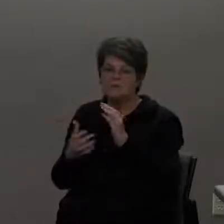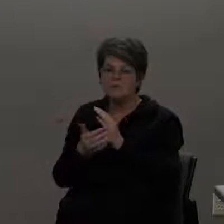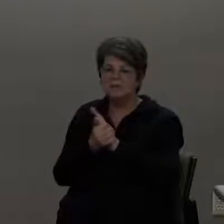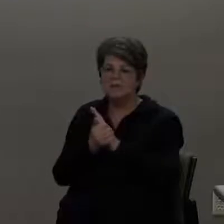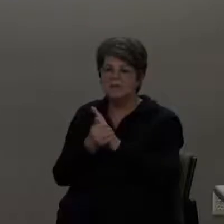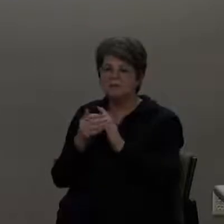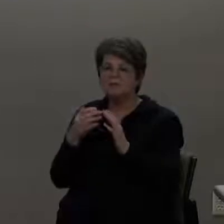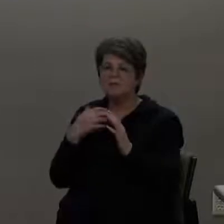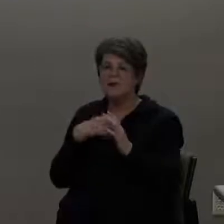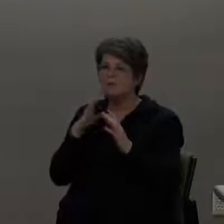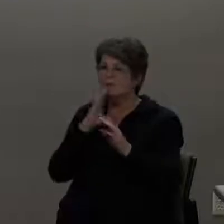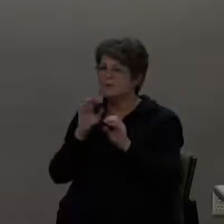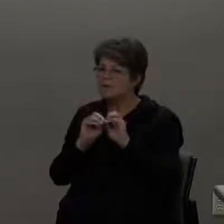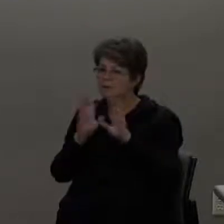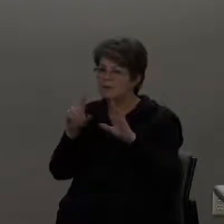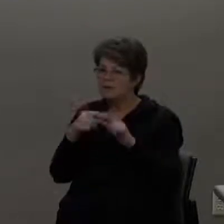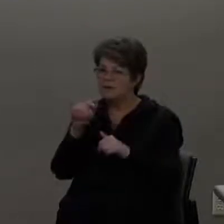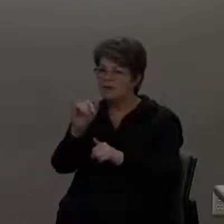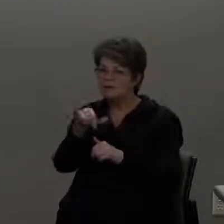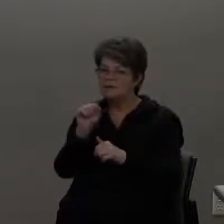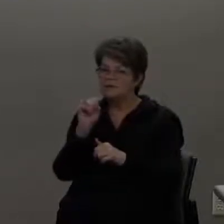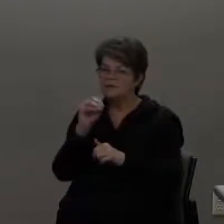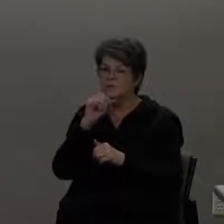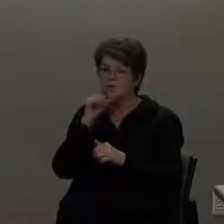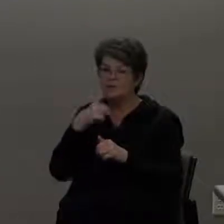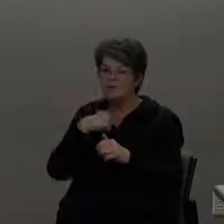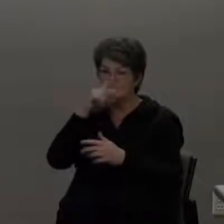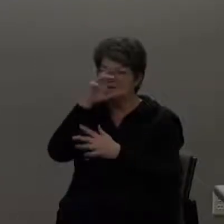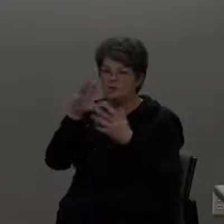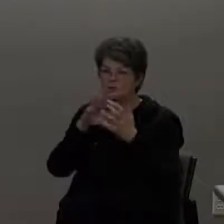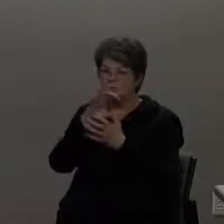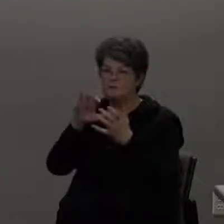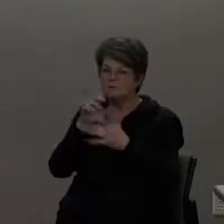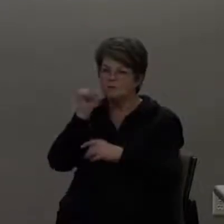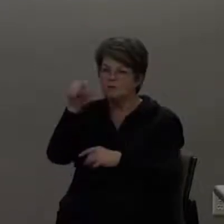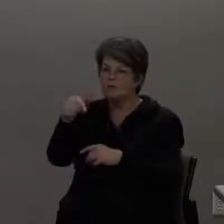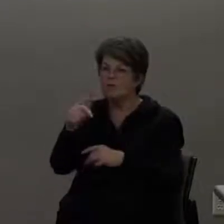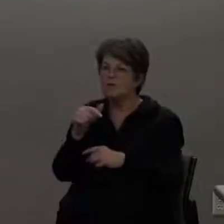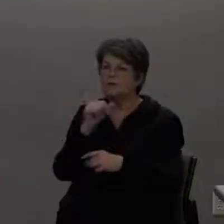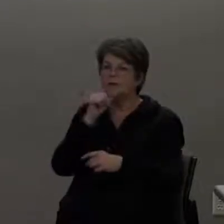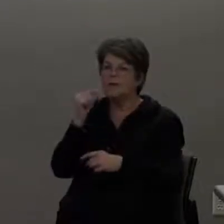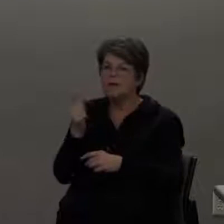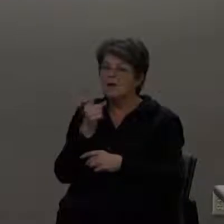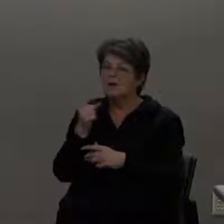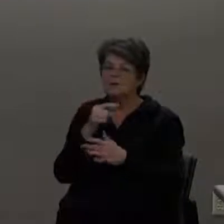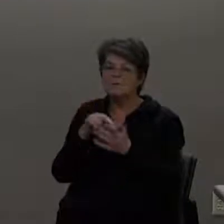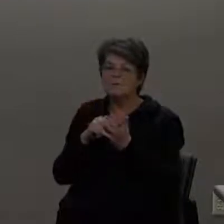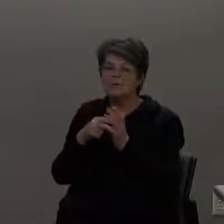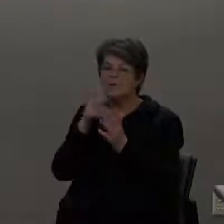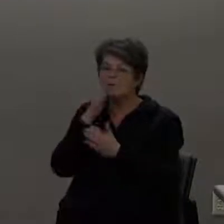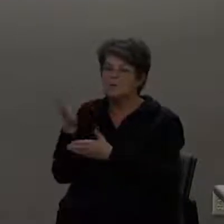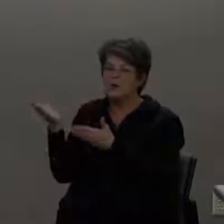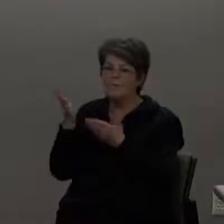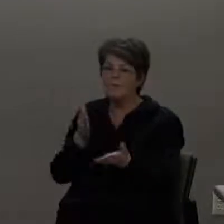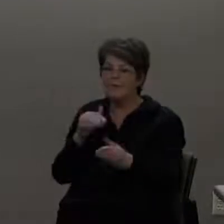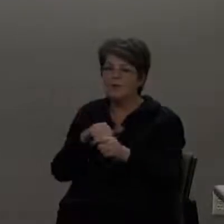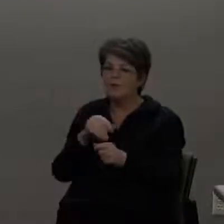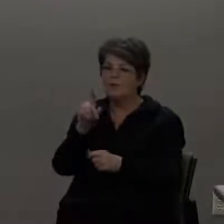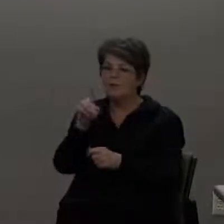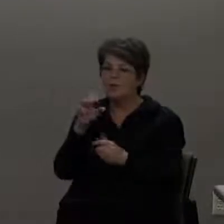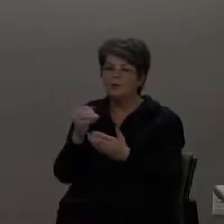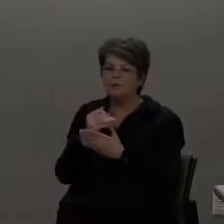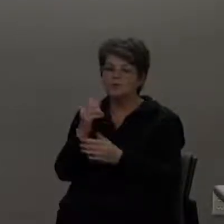argue that, but I want to be clear about that so we don't have confusion down the line is, it's not necessarily that we're going to bring in 100 new jobs every